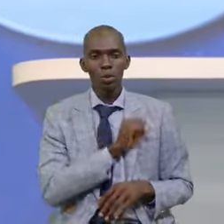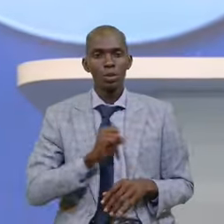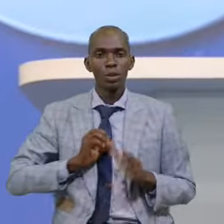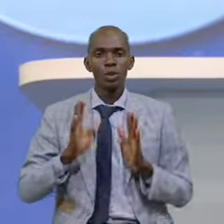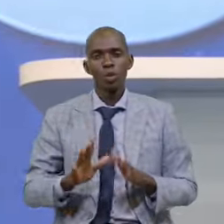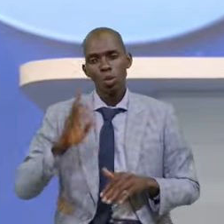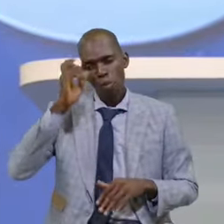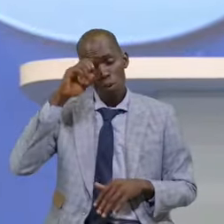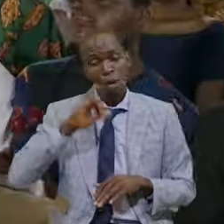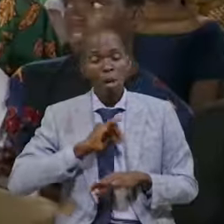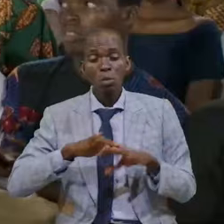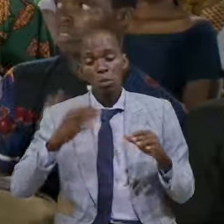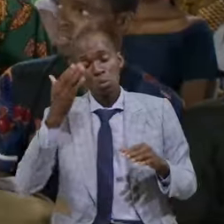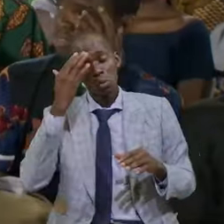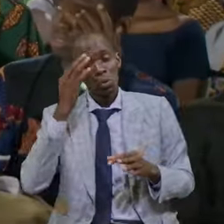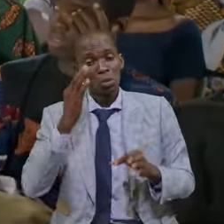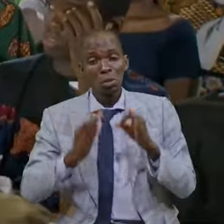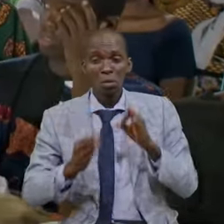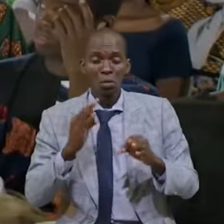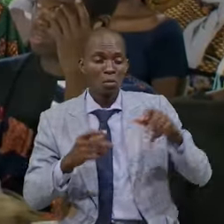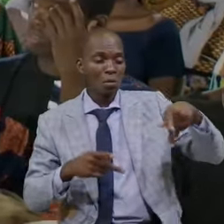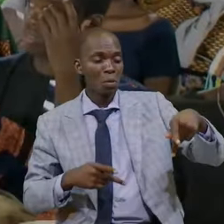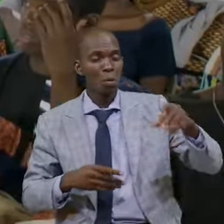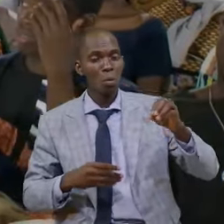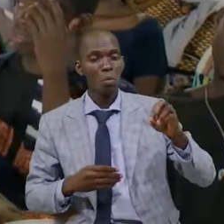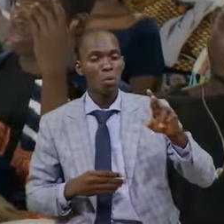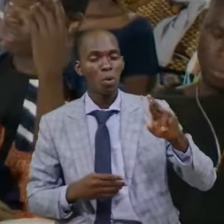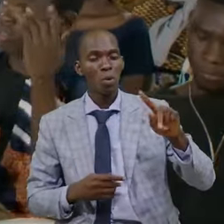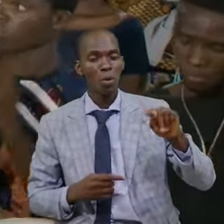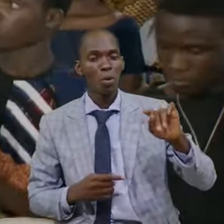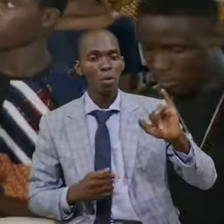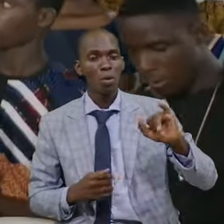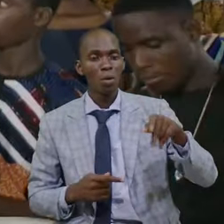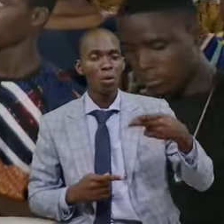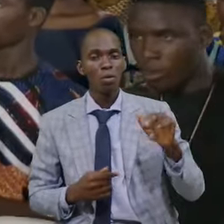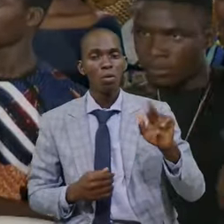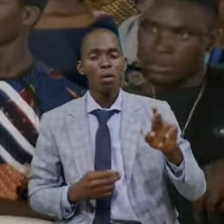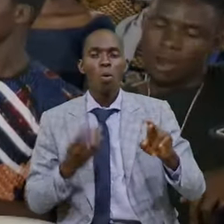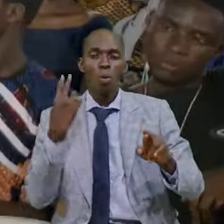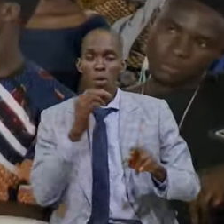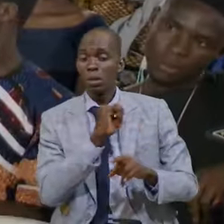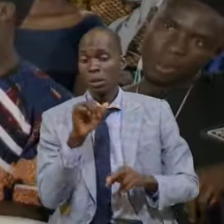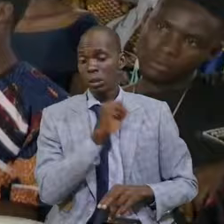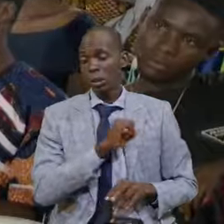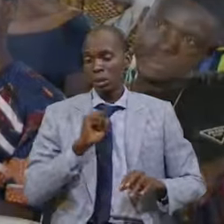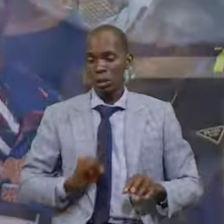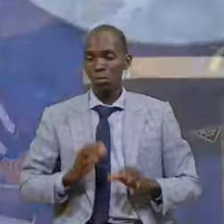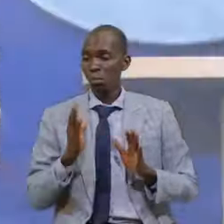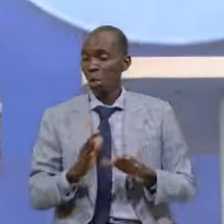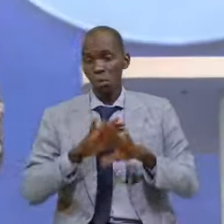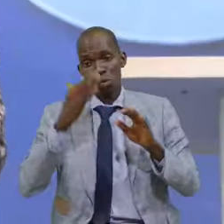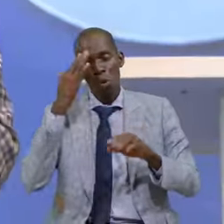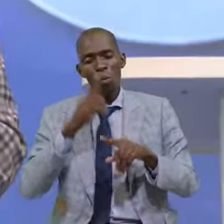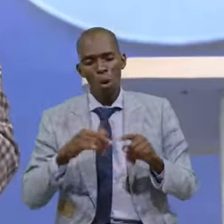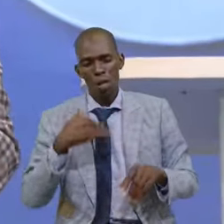whether Potiphar was, you know, a senator, but he was, you know, one of the leaders. And he was the one